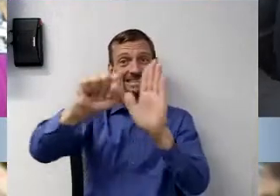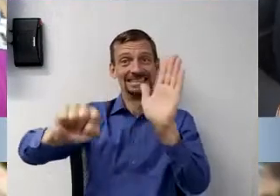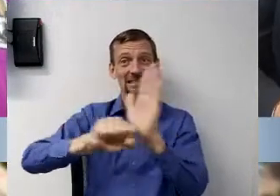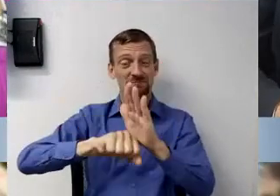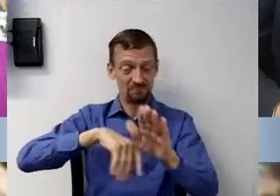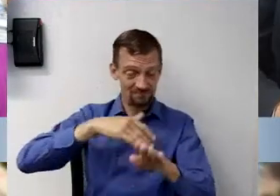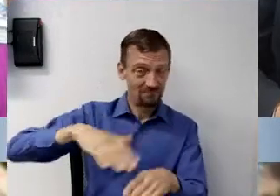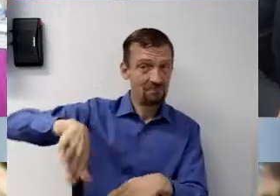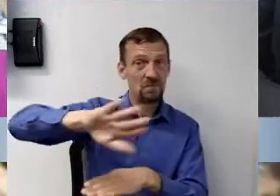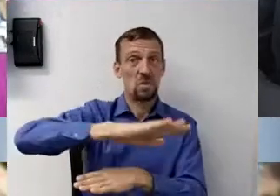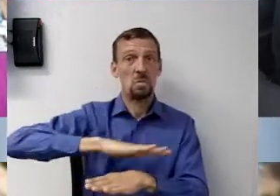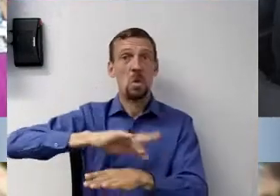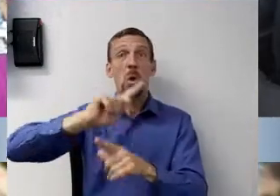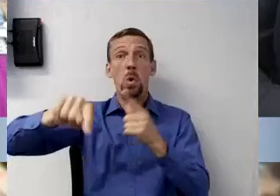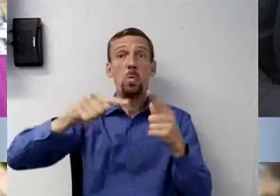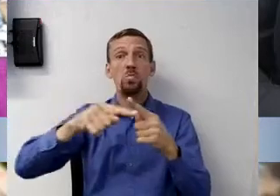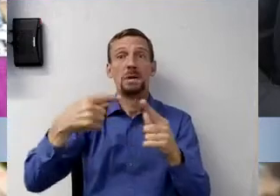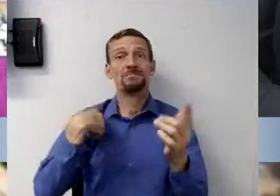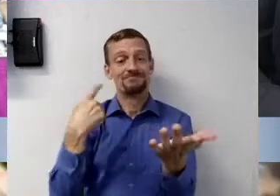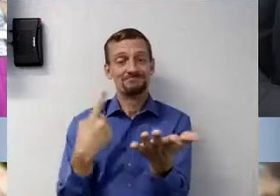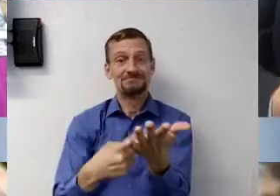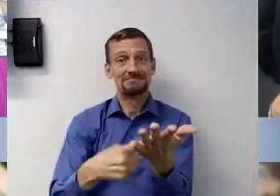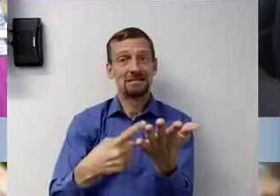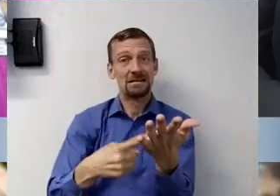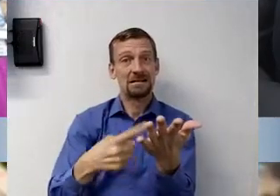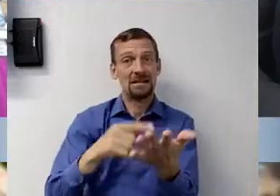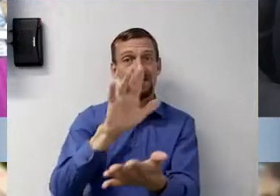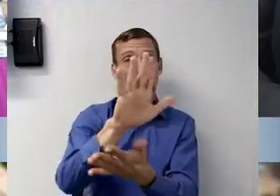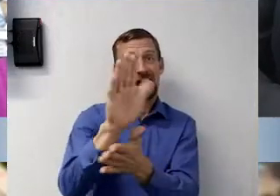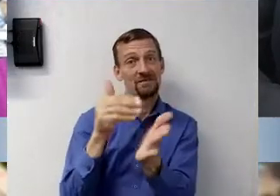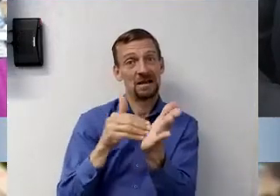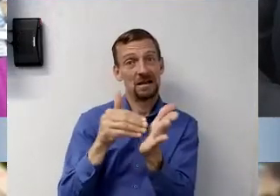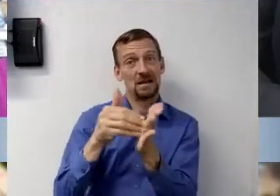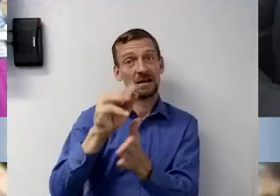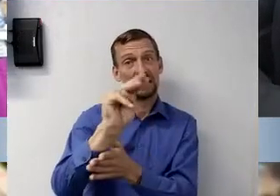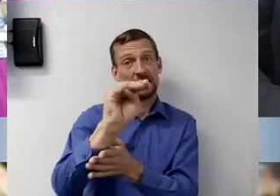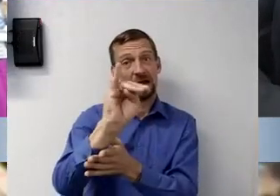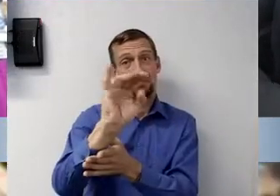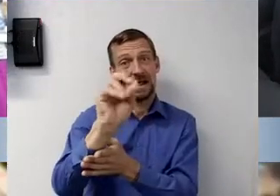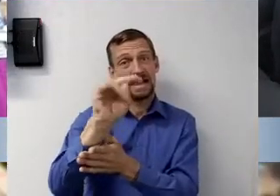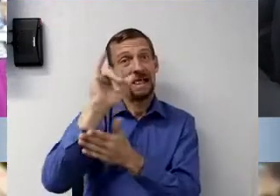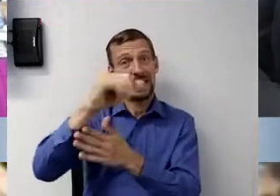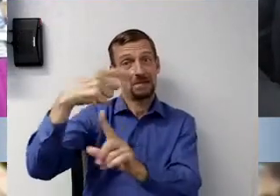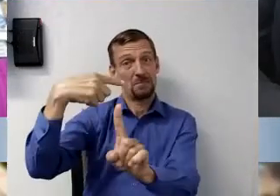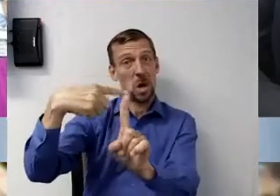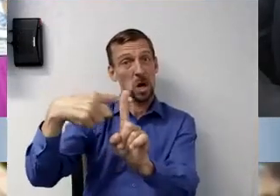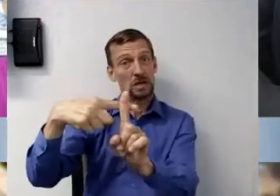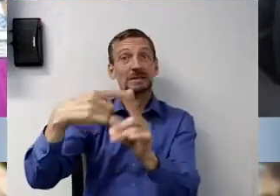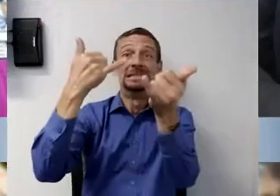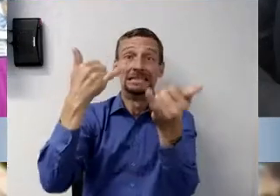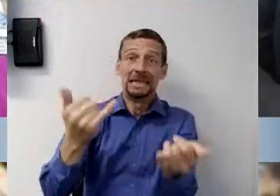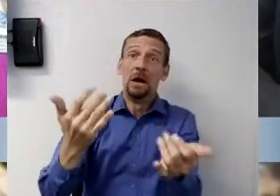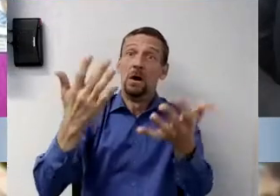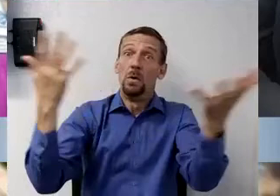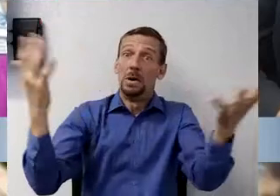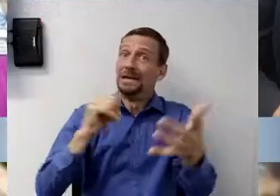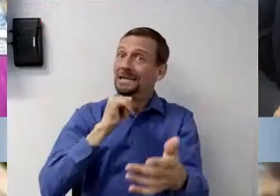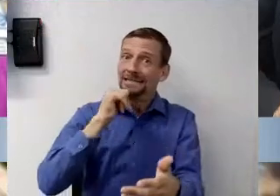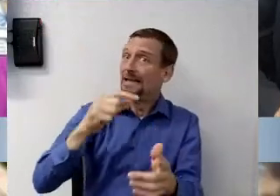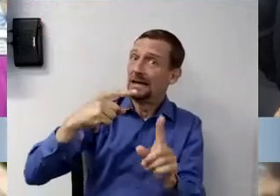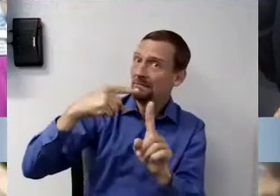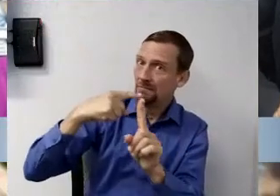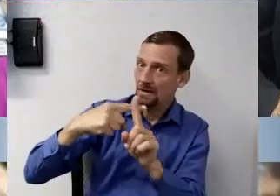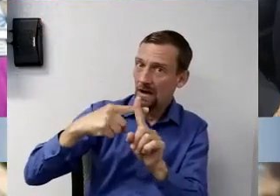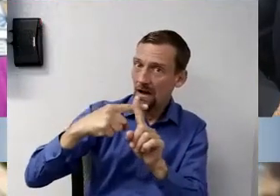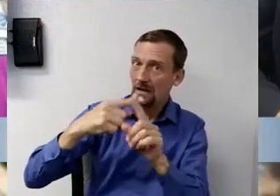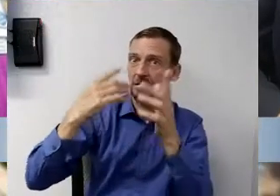crossing that 5 million mark in terms of testing, that's a positive thing. On the not so positive thing, but